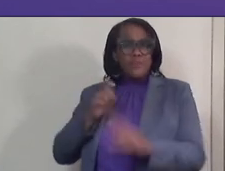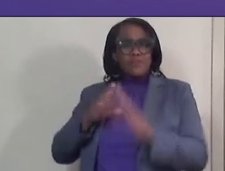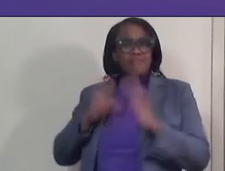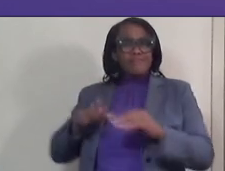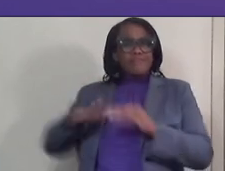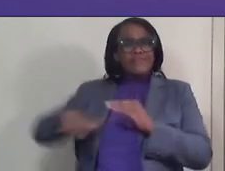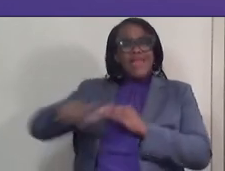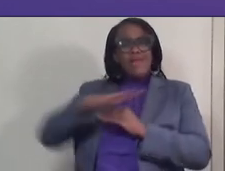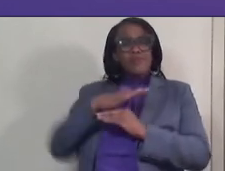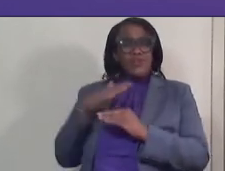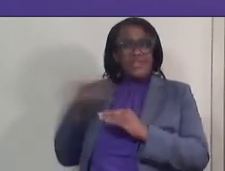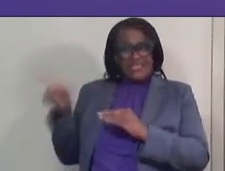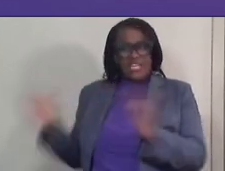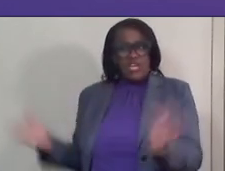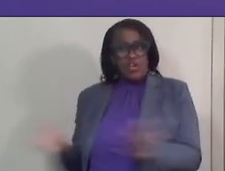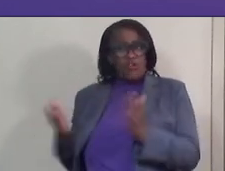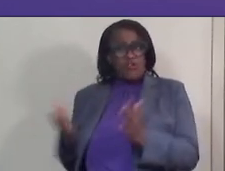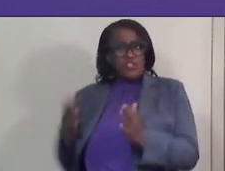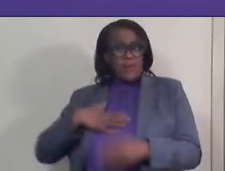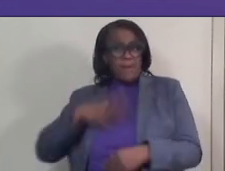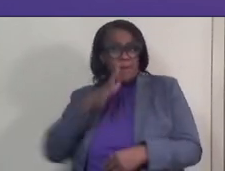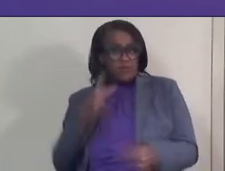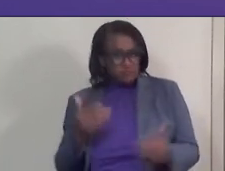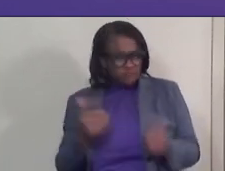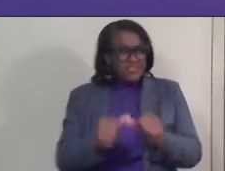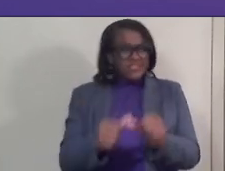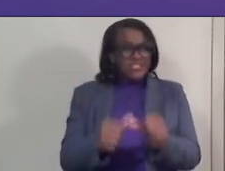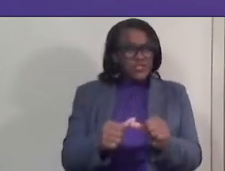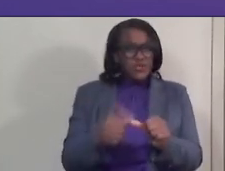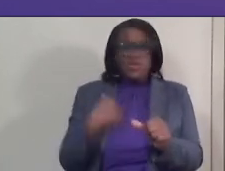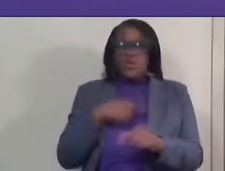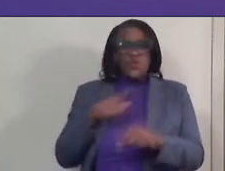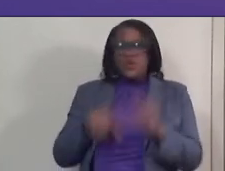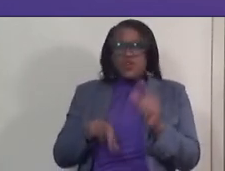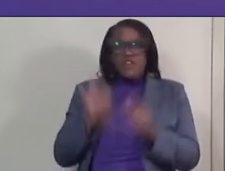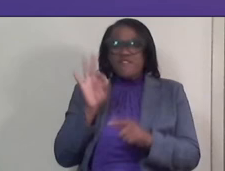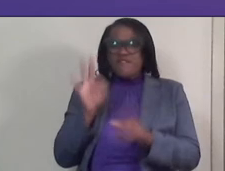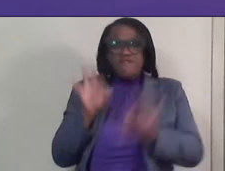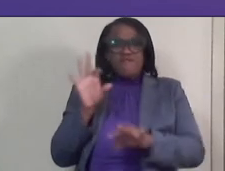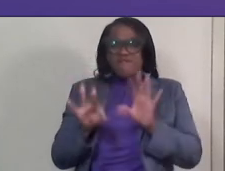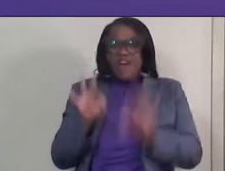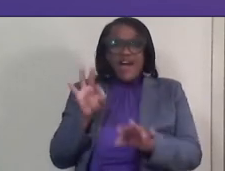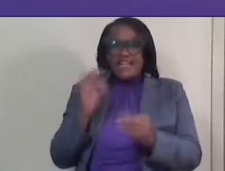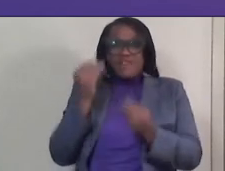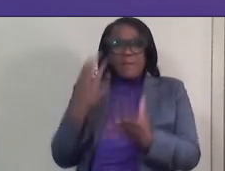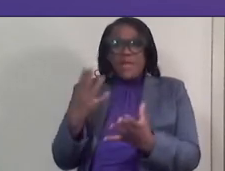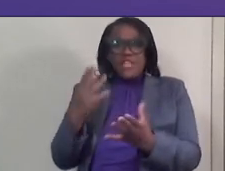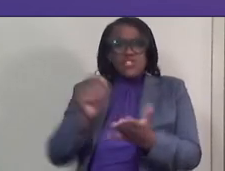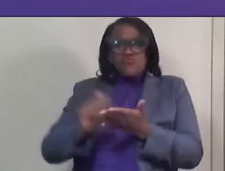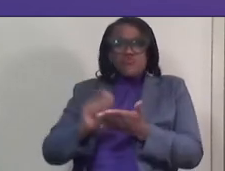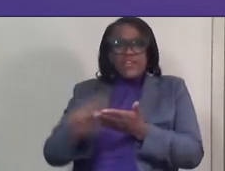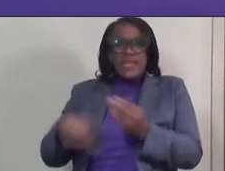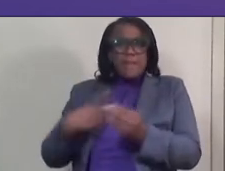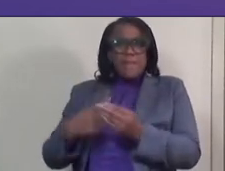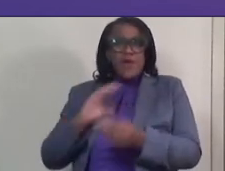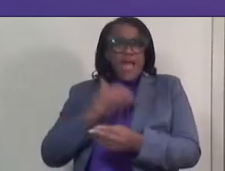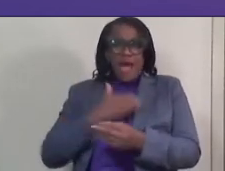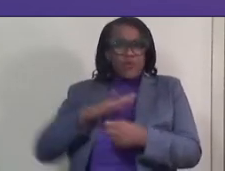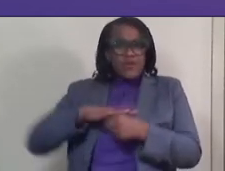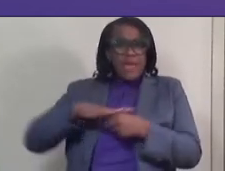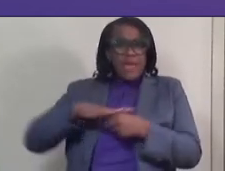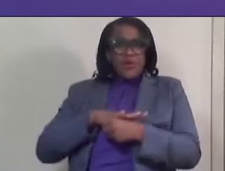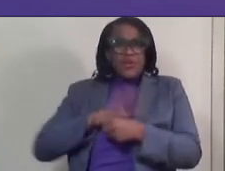would find that we couldn't find that much information written about our neighborhood and our community